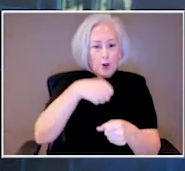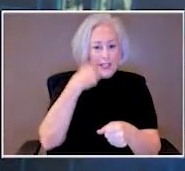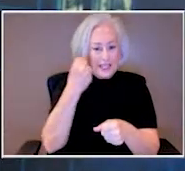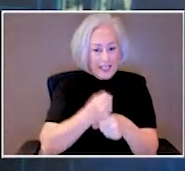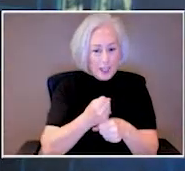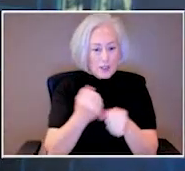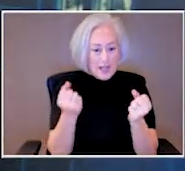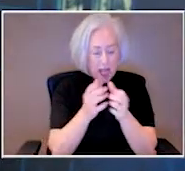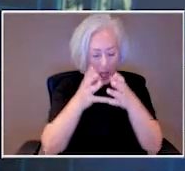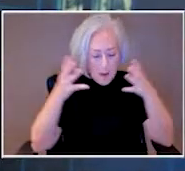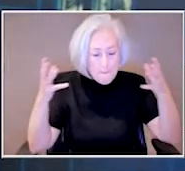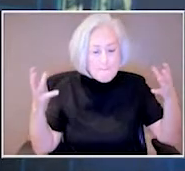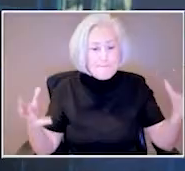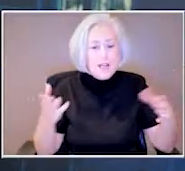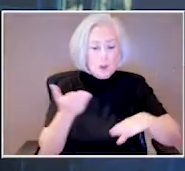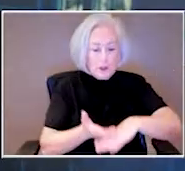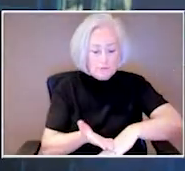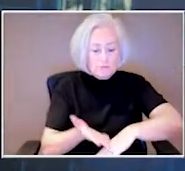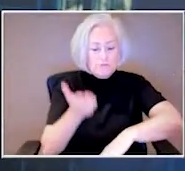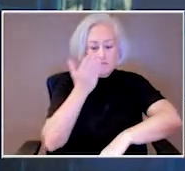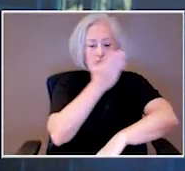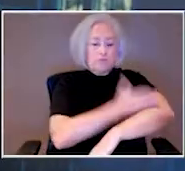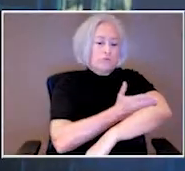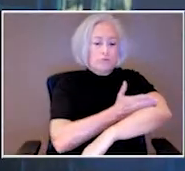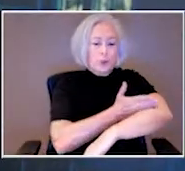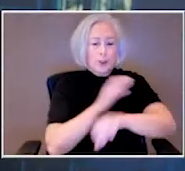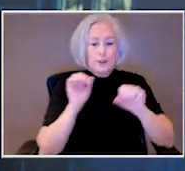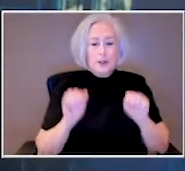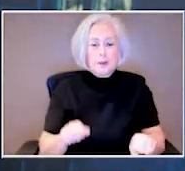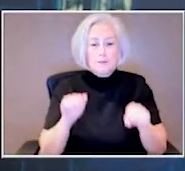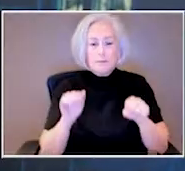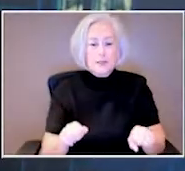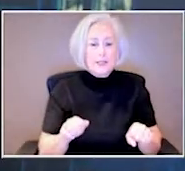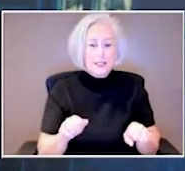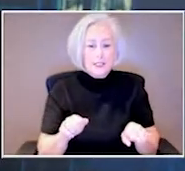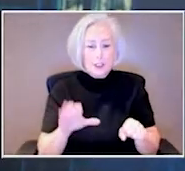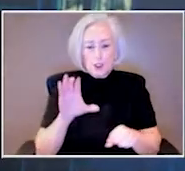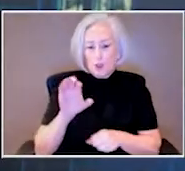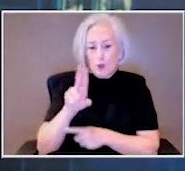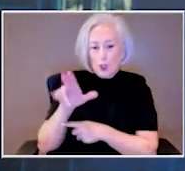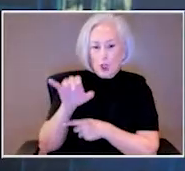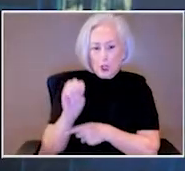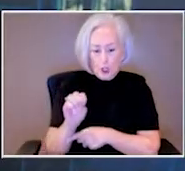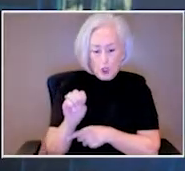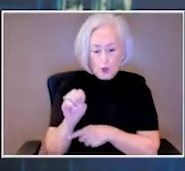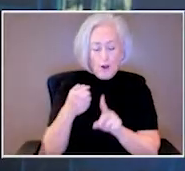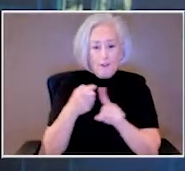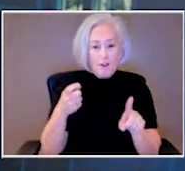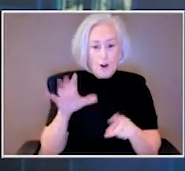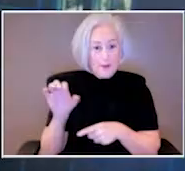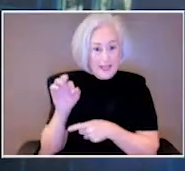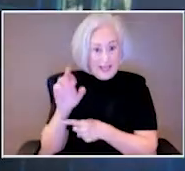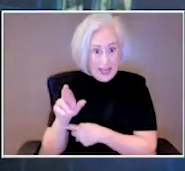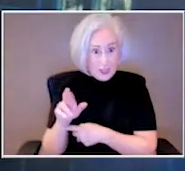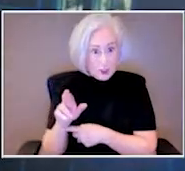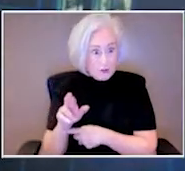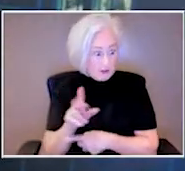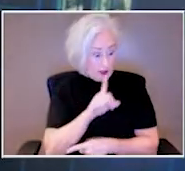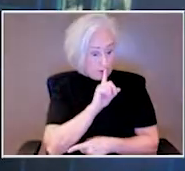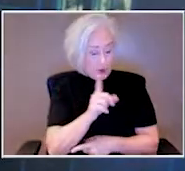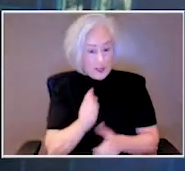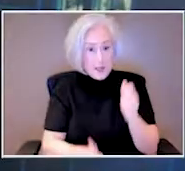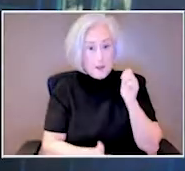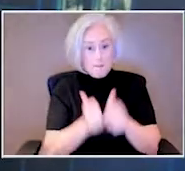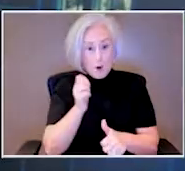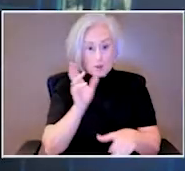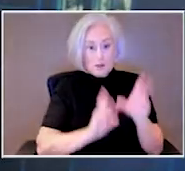able to improve our ability to cure patients of their cancer, and in fact we are curing most patients with sarcomas